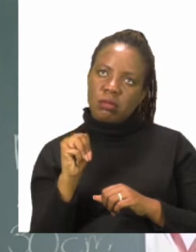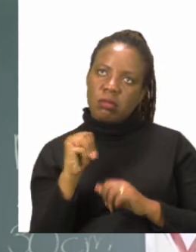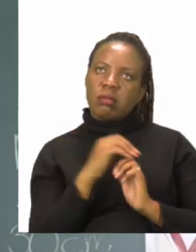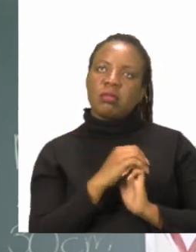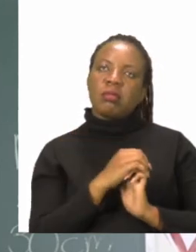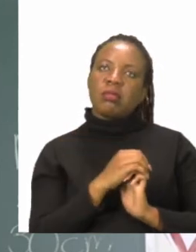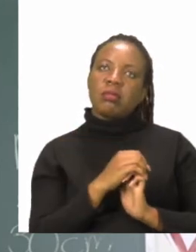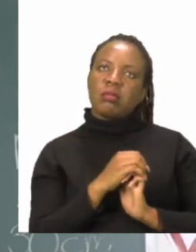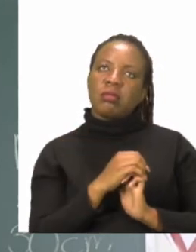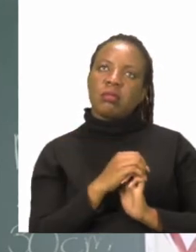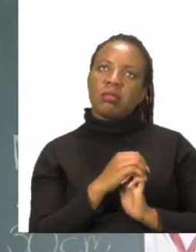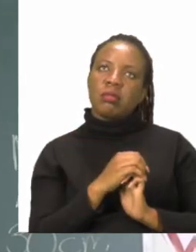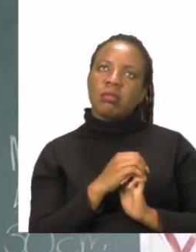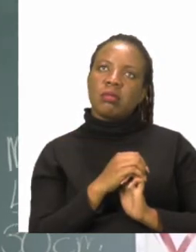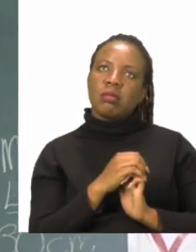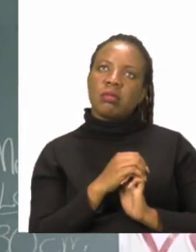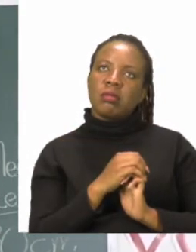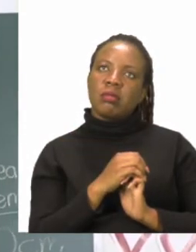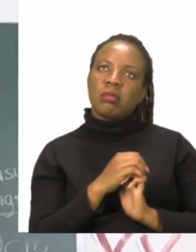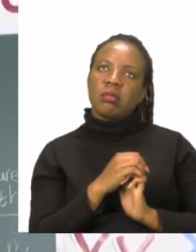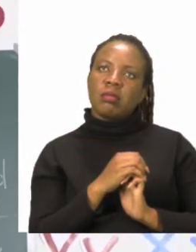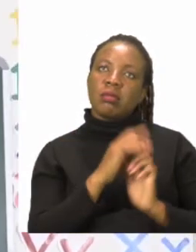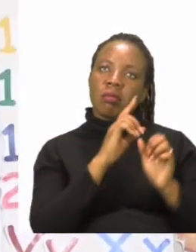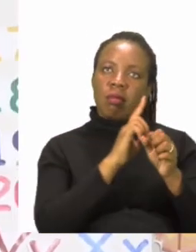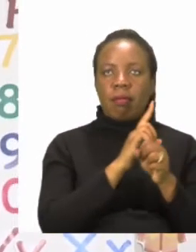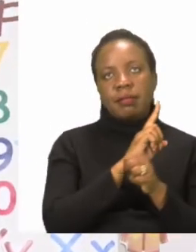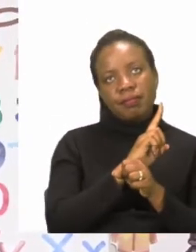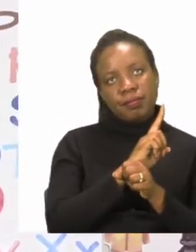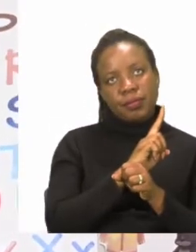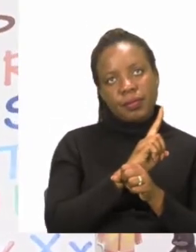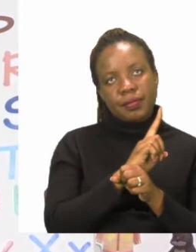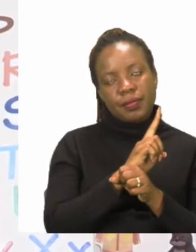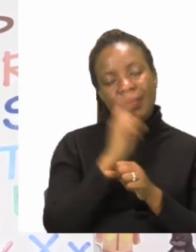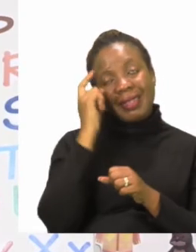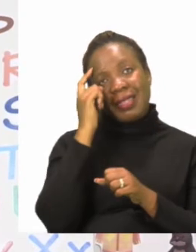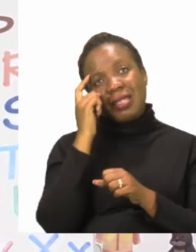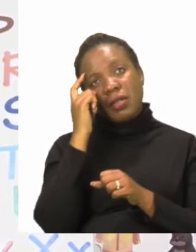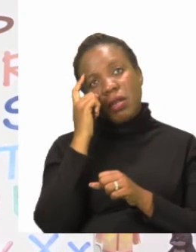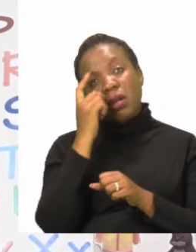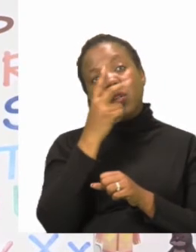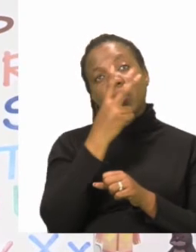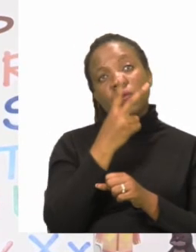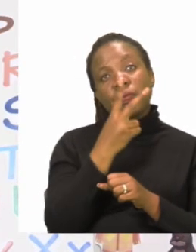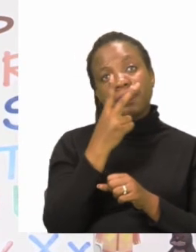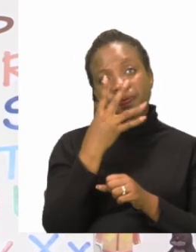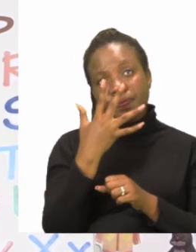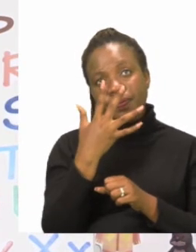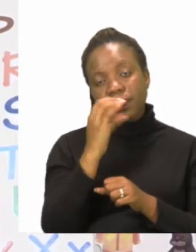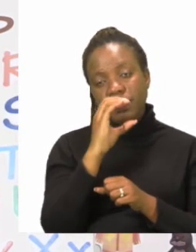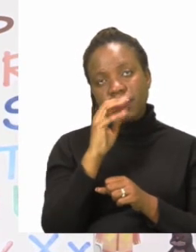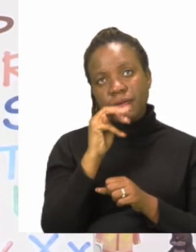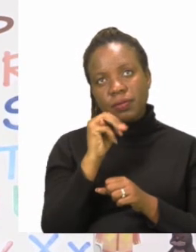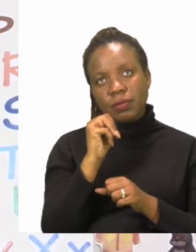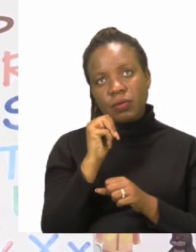centimeters. Okay, so one more time, for the first object, I estimated 25 centimeters, but